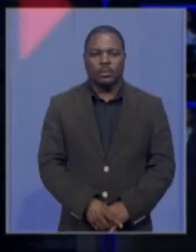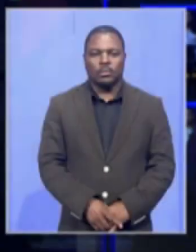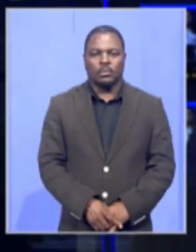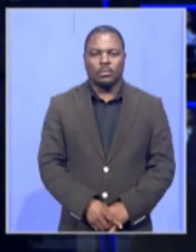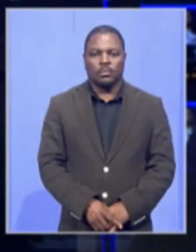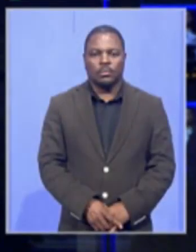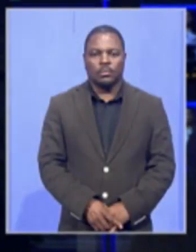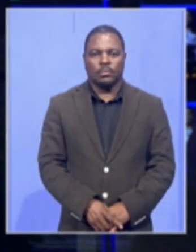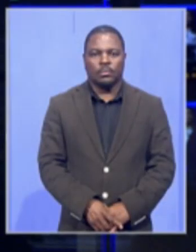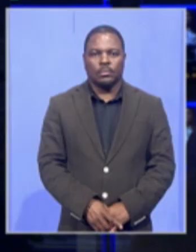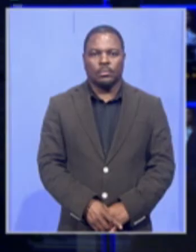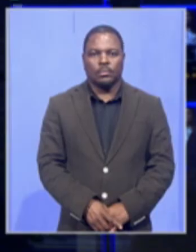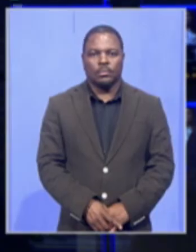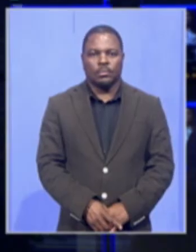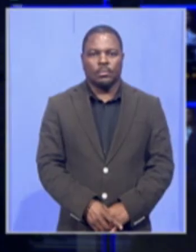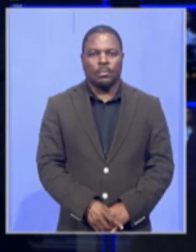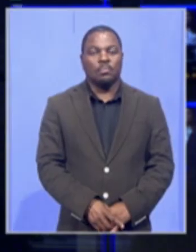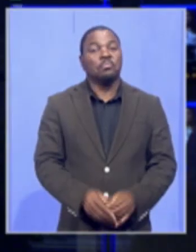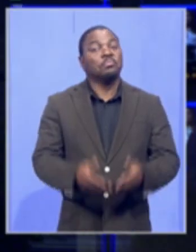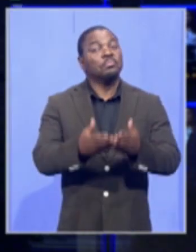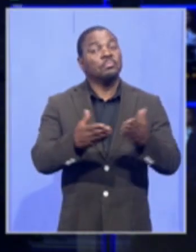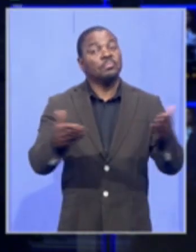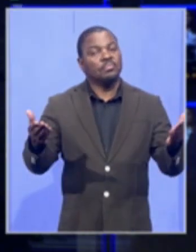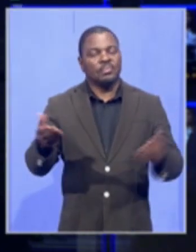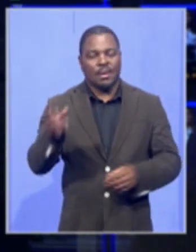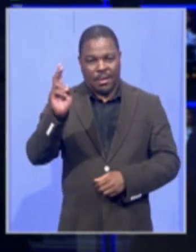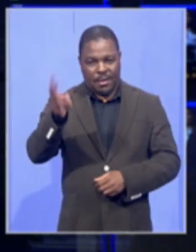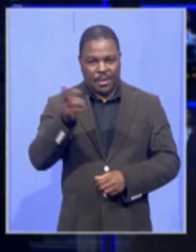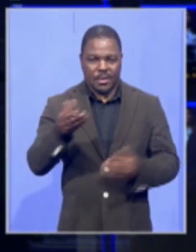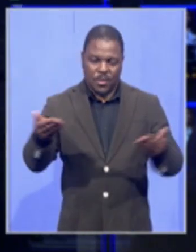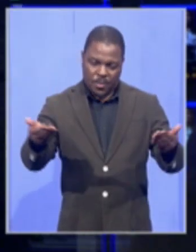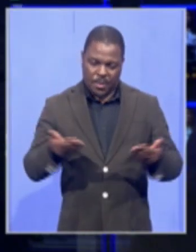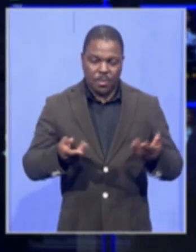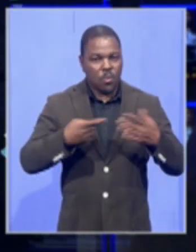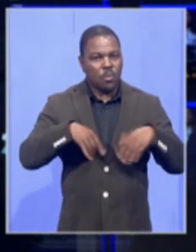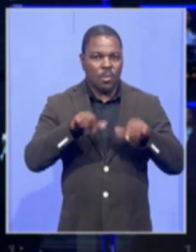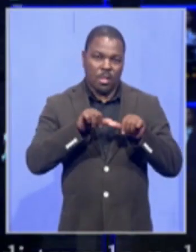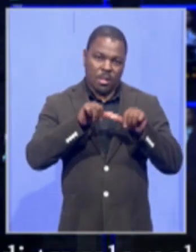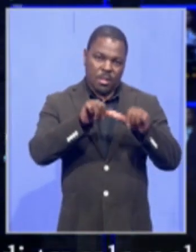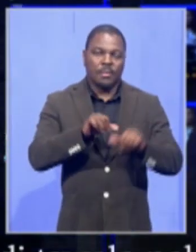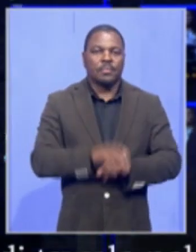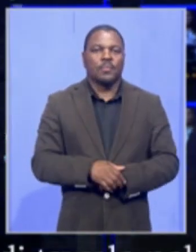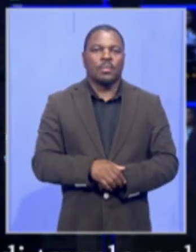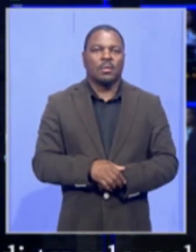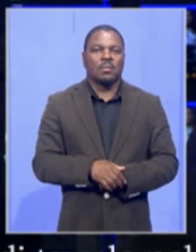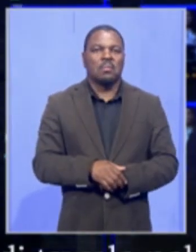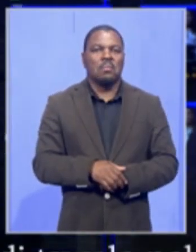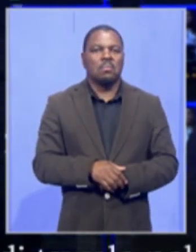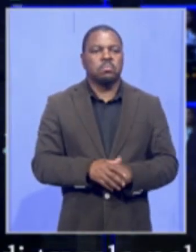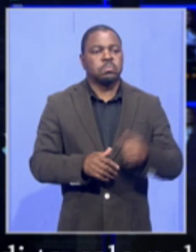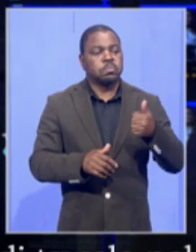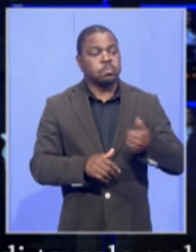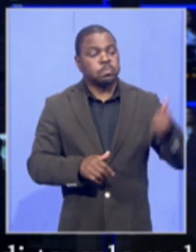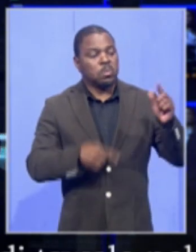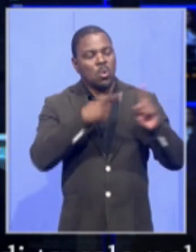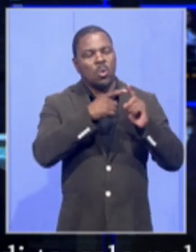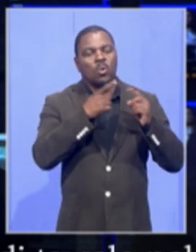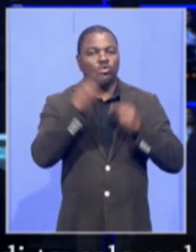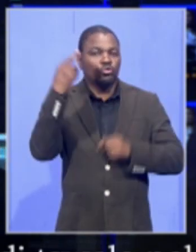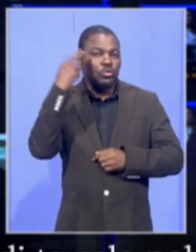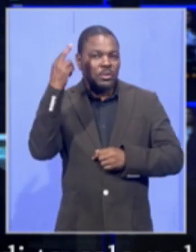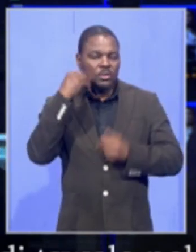Muhi re boetse re amohela ha re hatela pele. Mongodi wa baahlodi